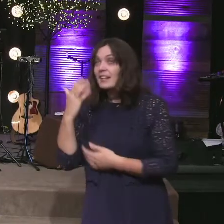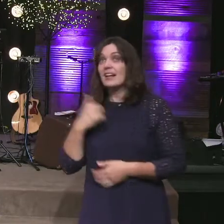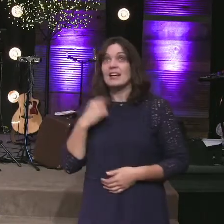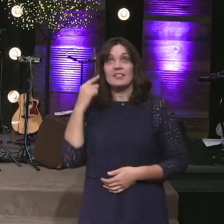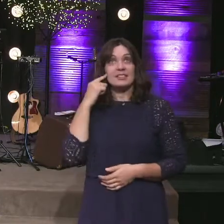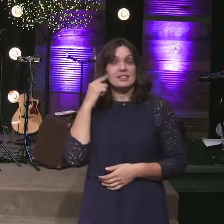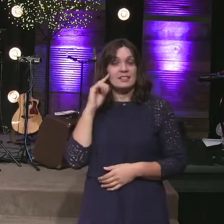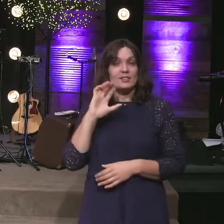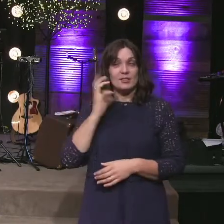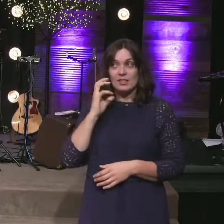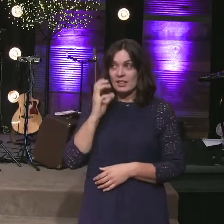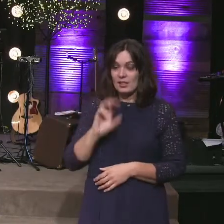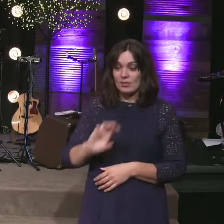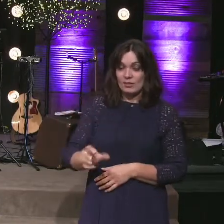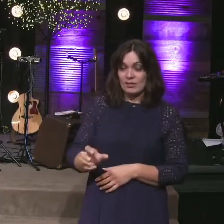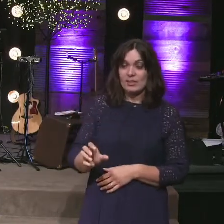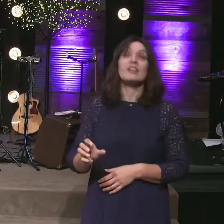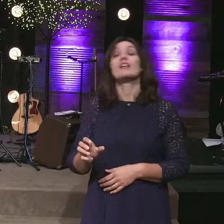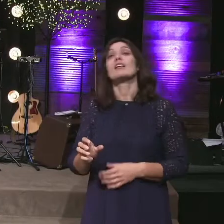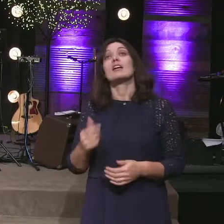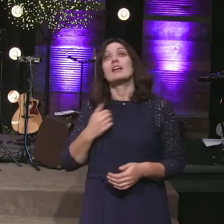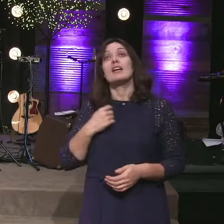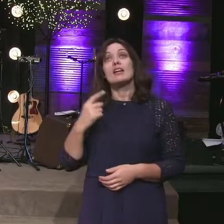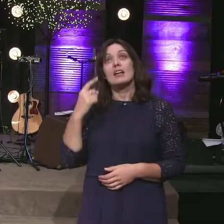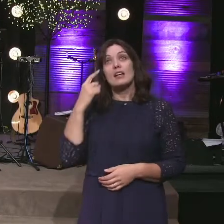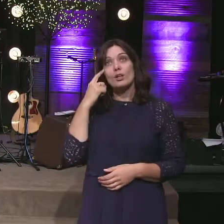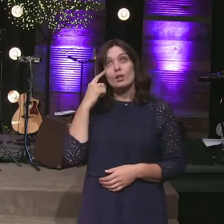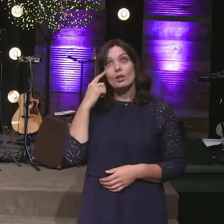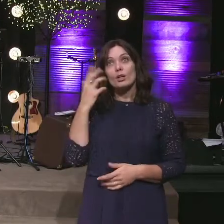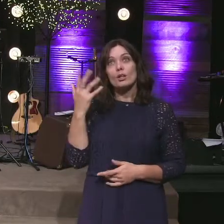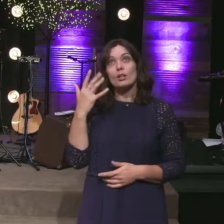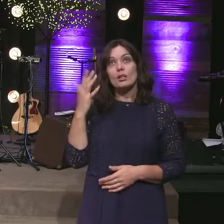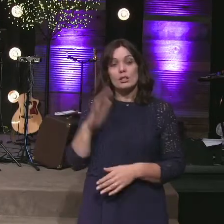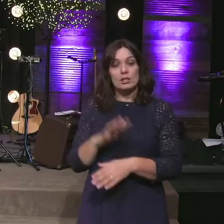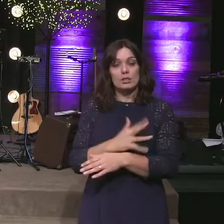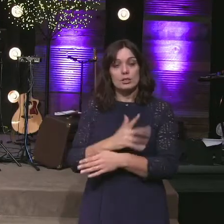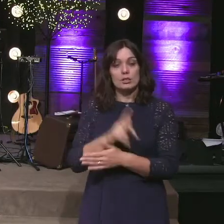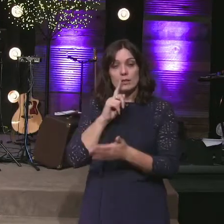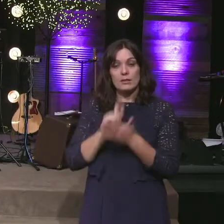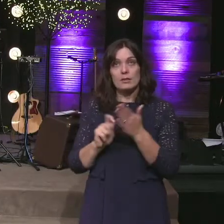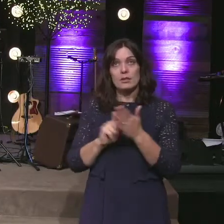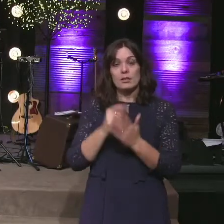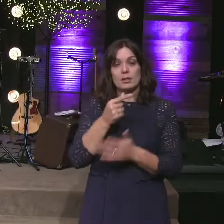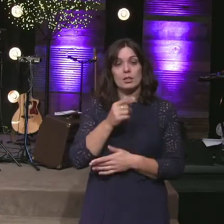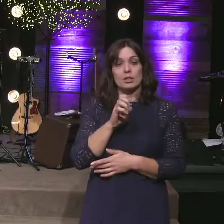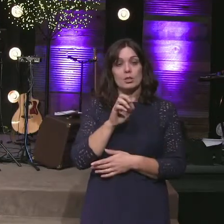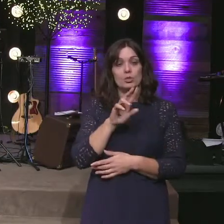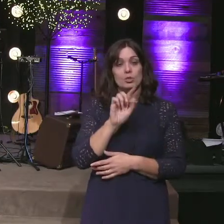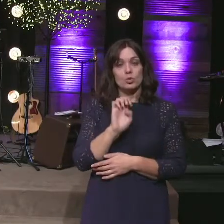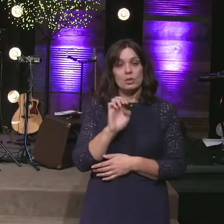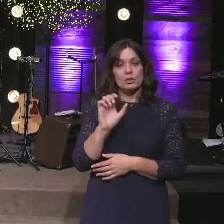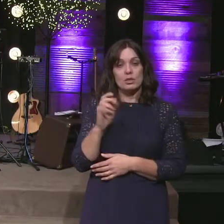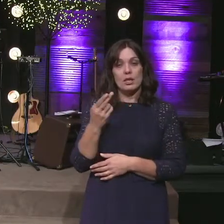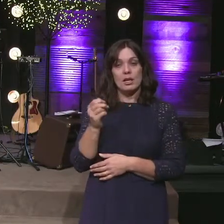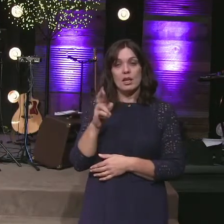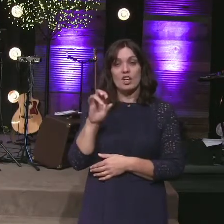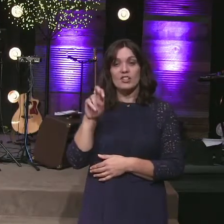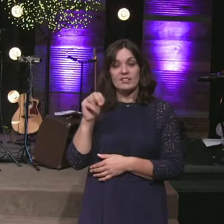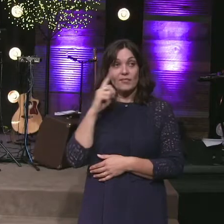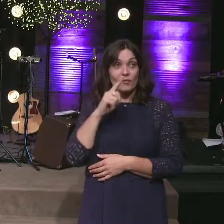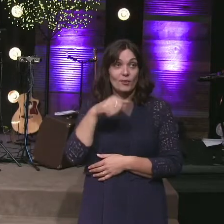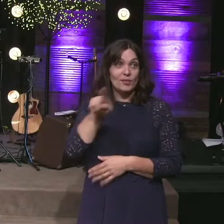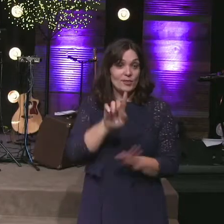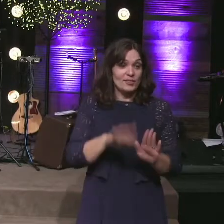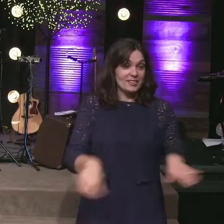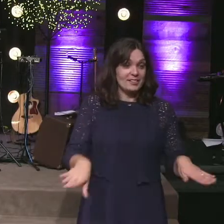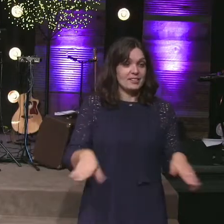radio station, and I heard a song by George Harrison. Now, for all you children in the room, he was in a group